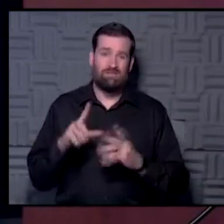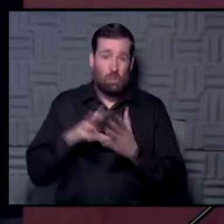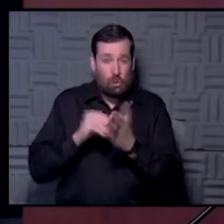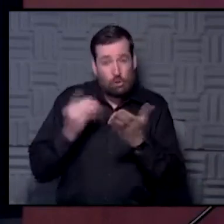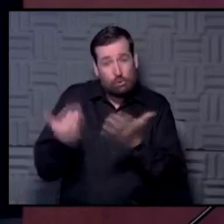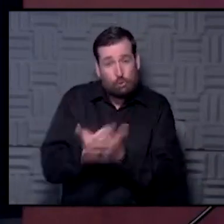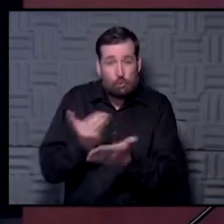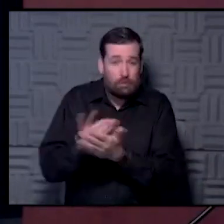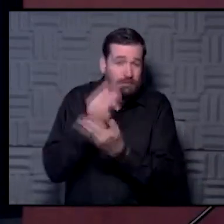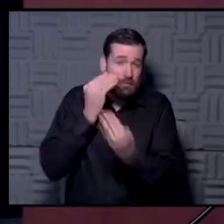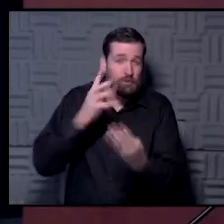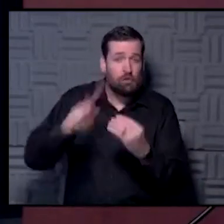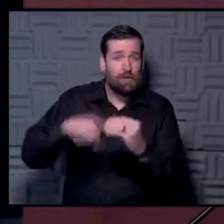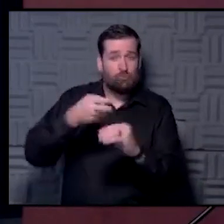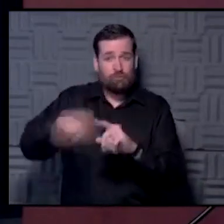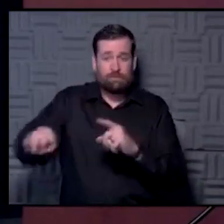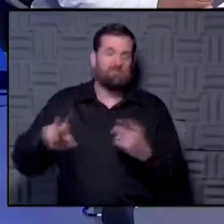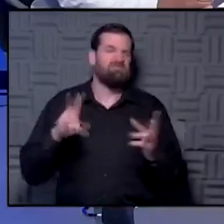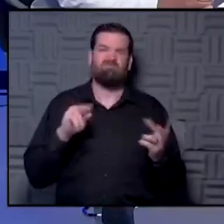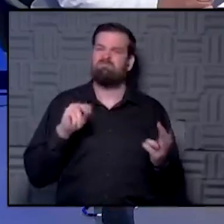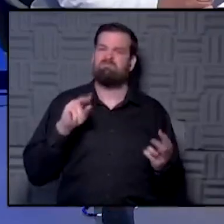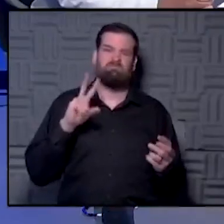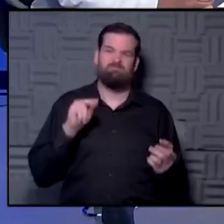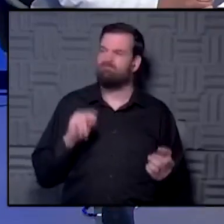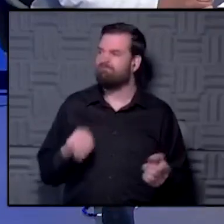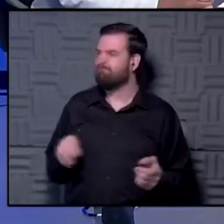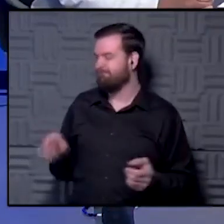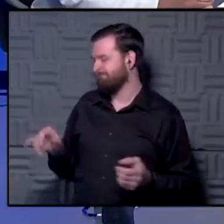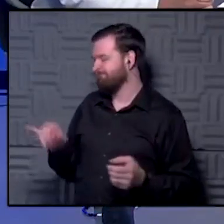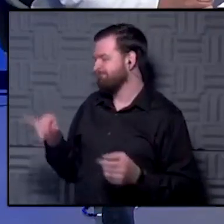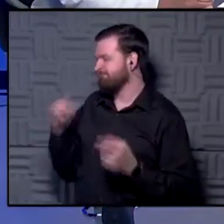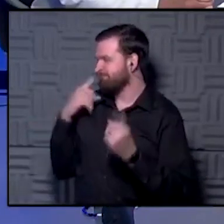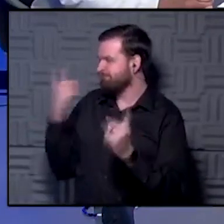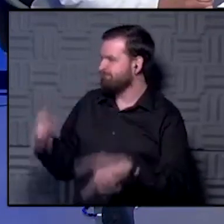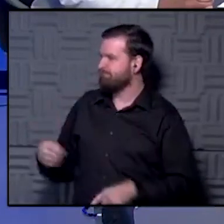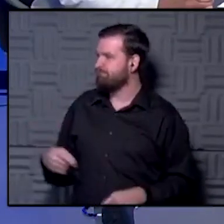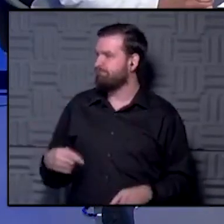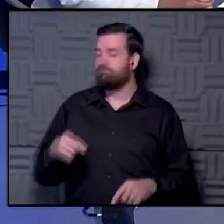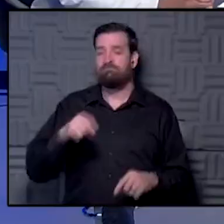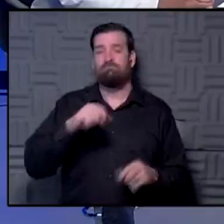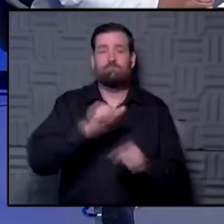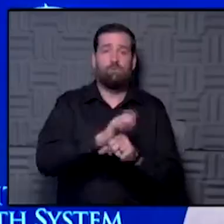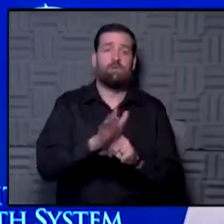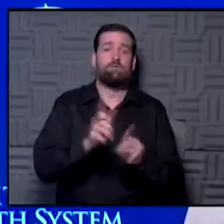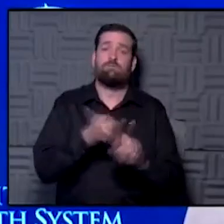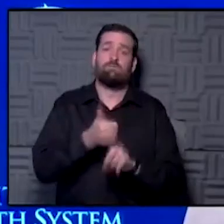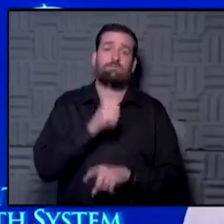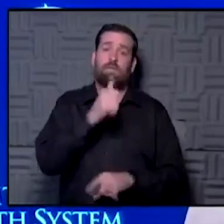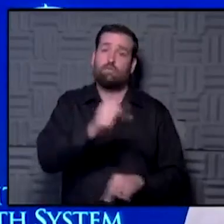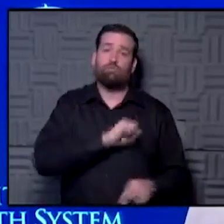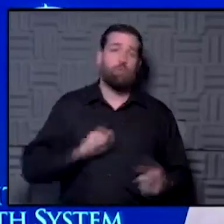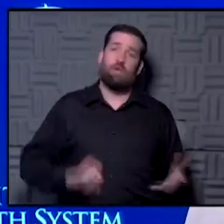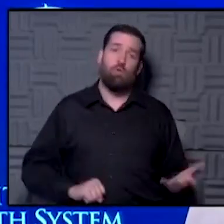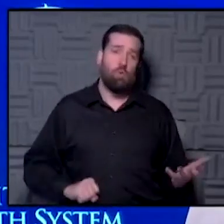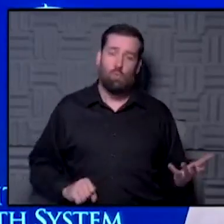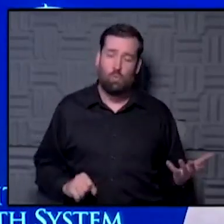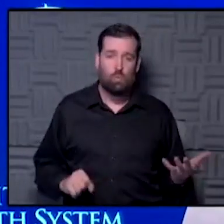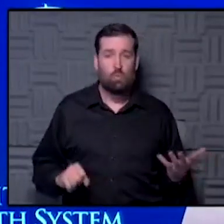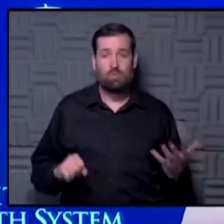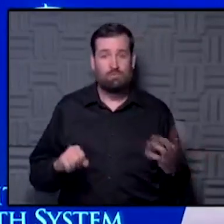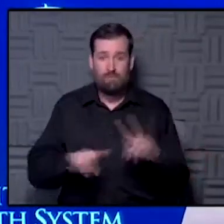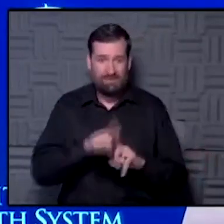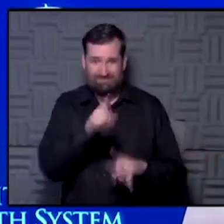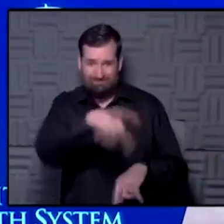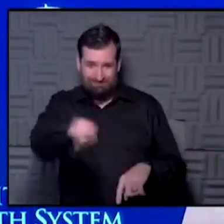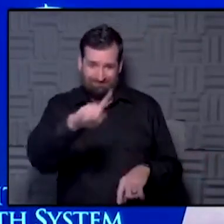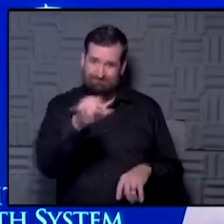lot about transmission dynamics from this. I don't think we will either. And we've been saying coronavirus is not a superhero. The reality is neither are